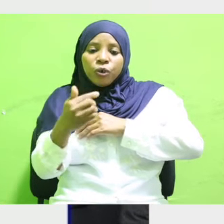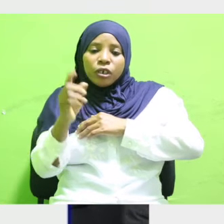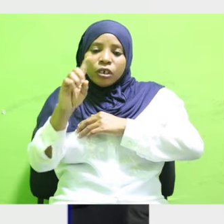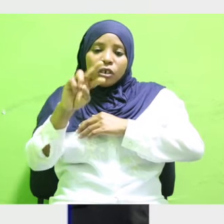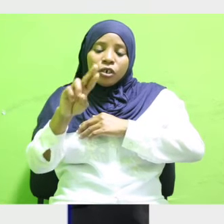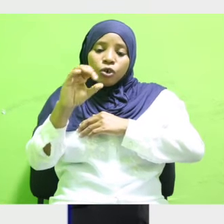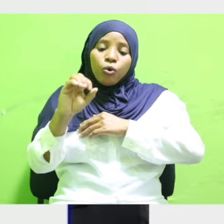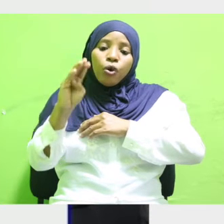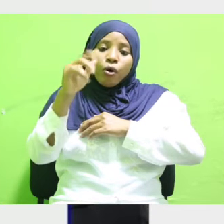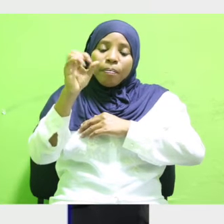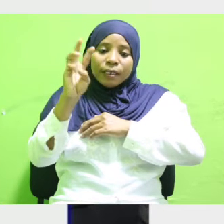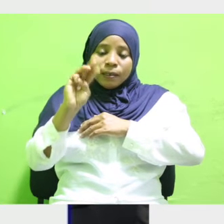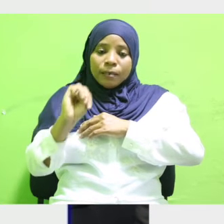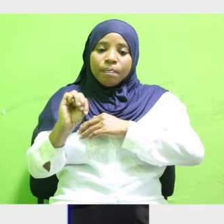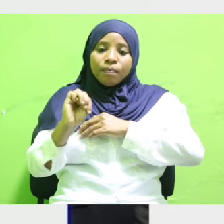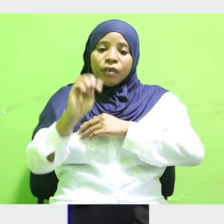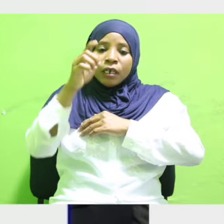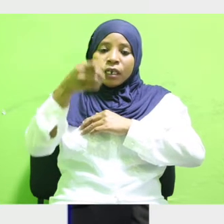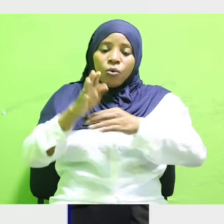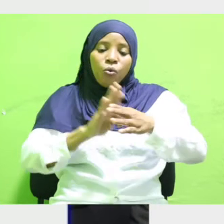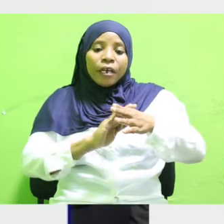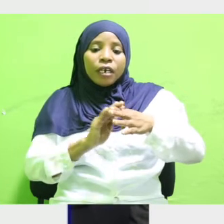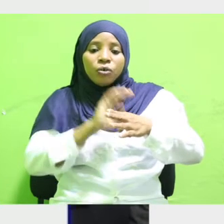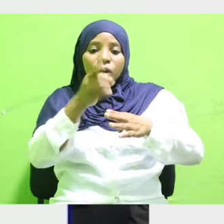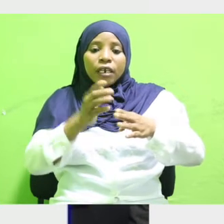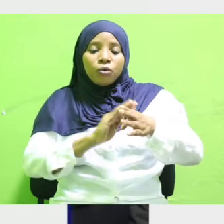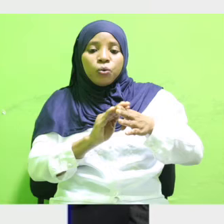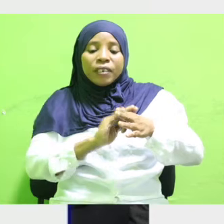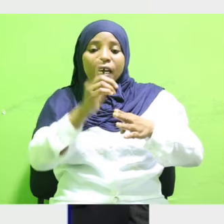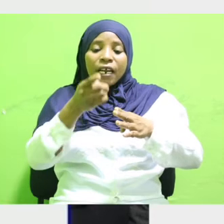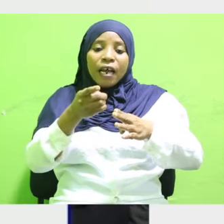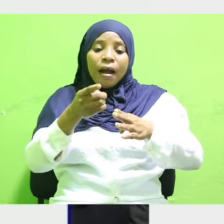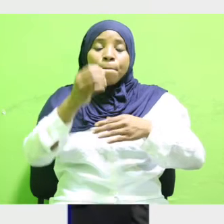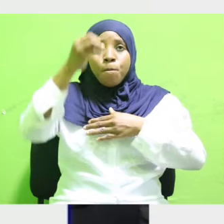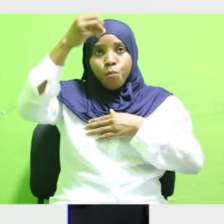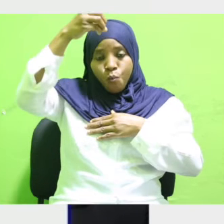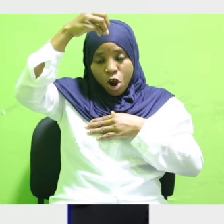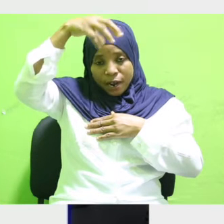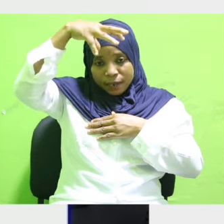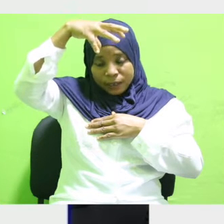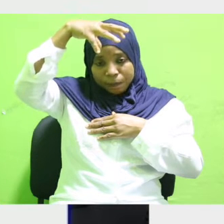plants, as they need an adequate amount of light for